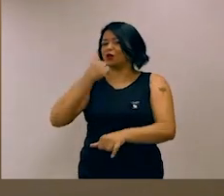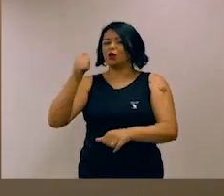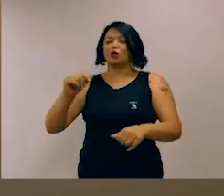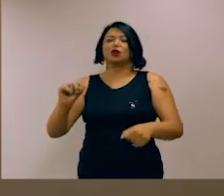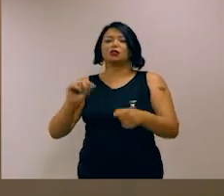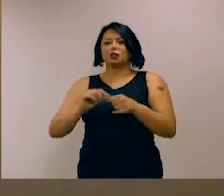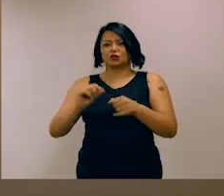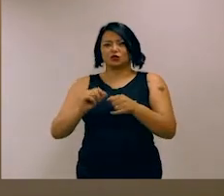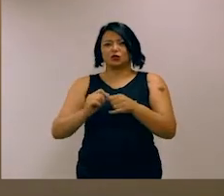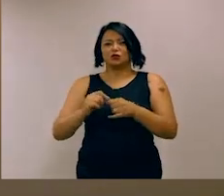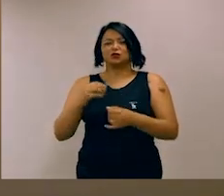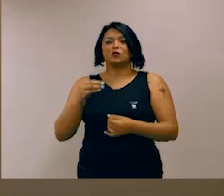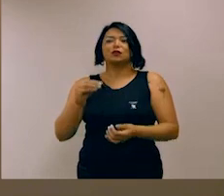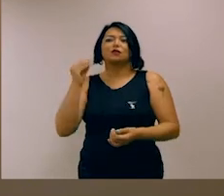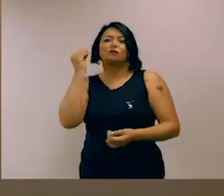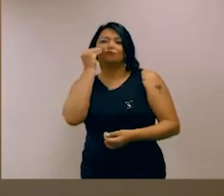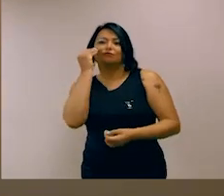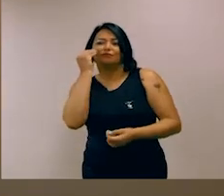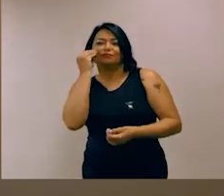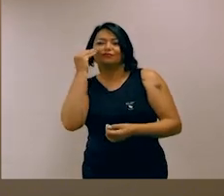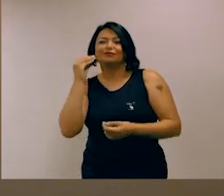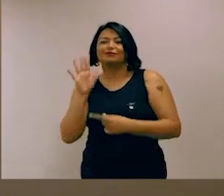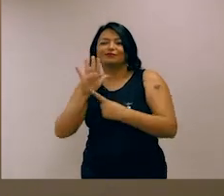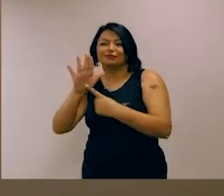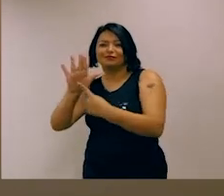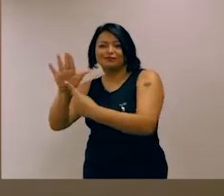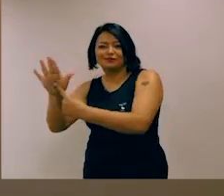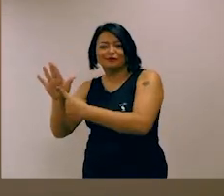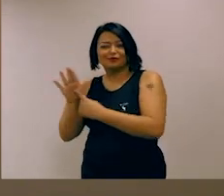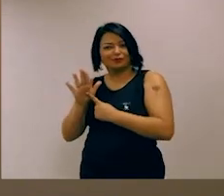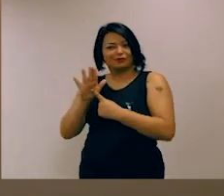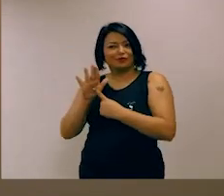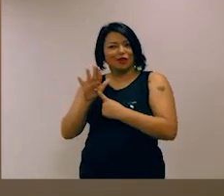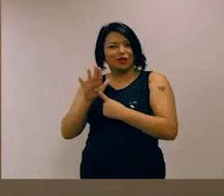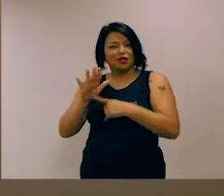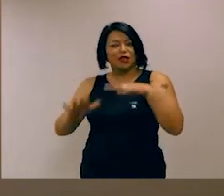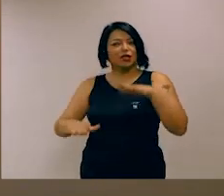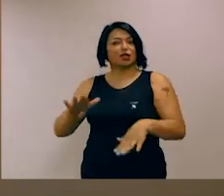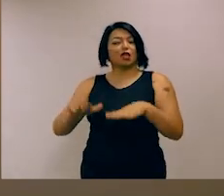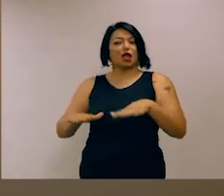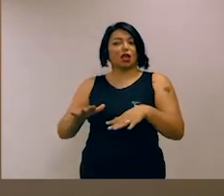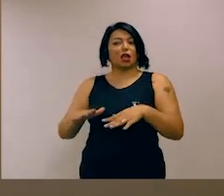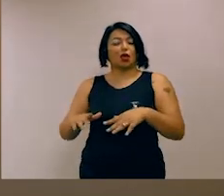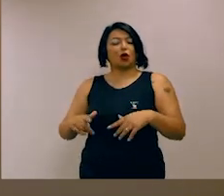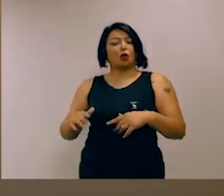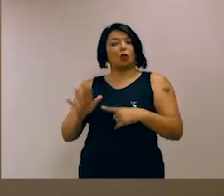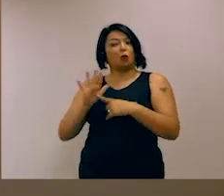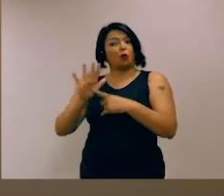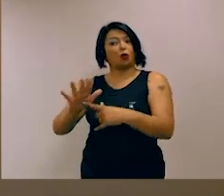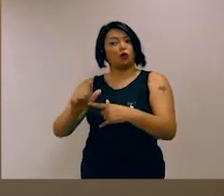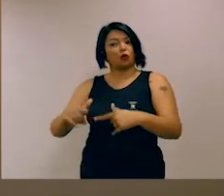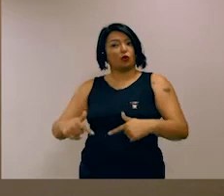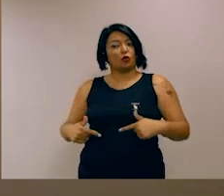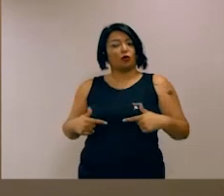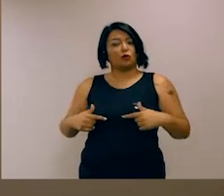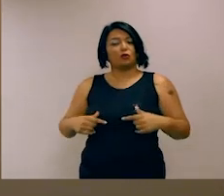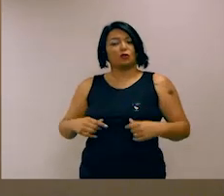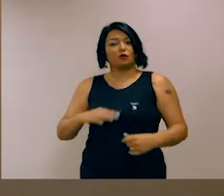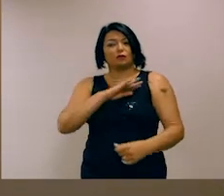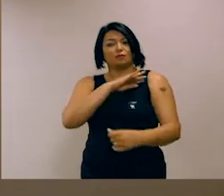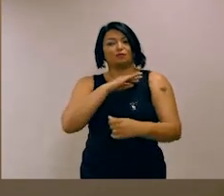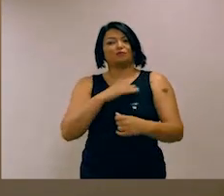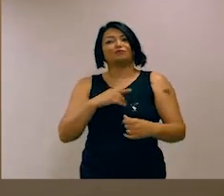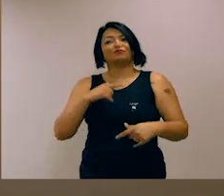to disseminate our best practices, share experiences and results that many times they encompass